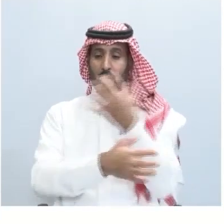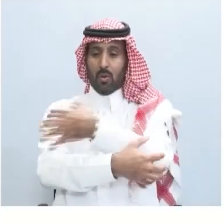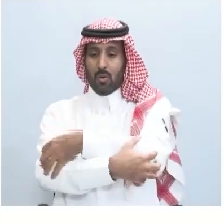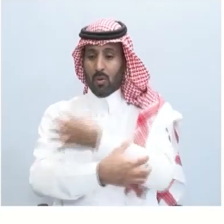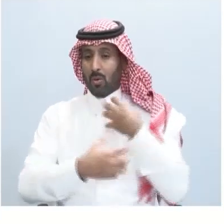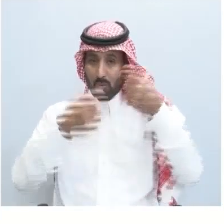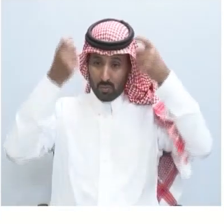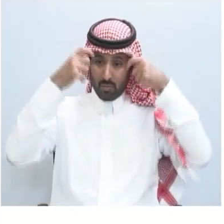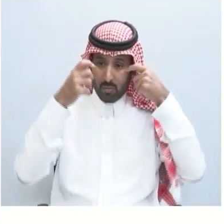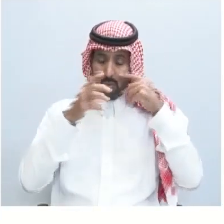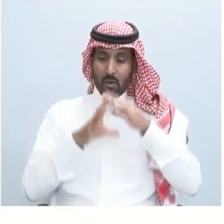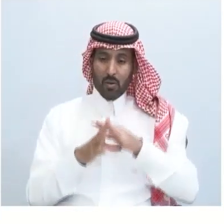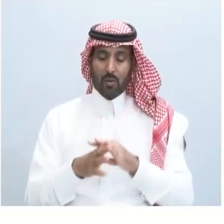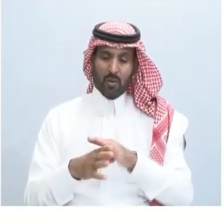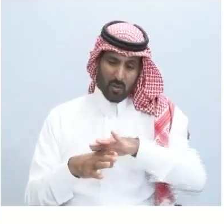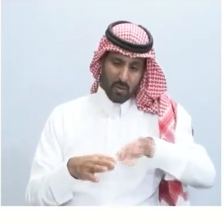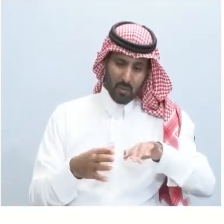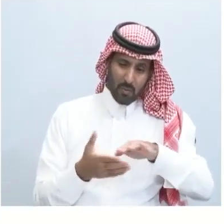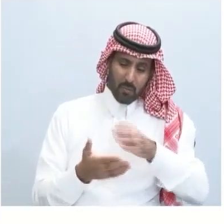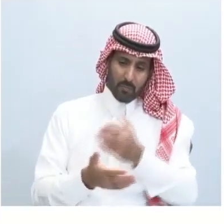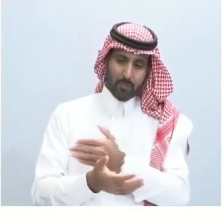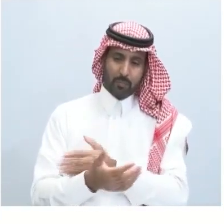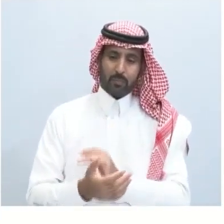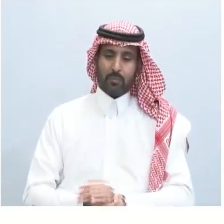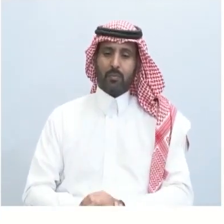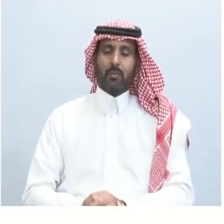and helmets to avoid getting hurt.